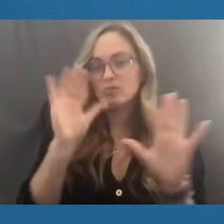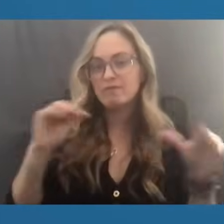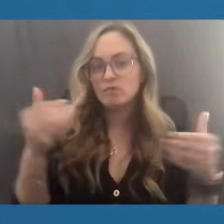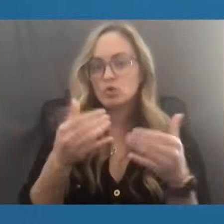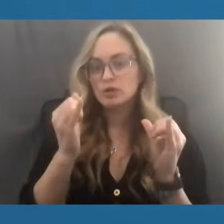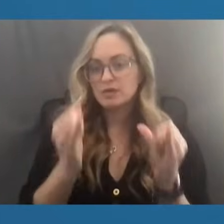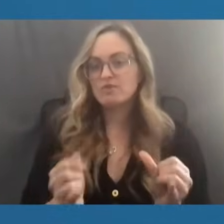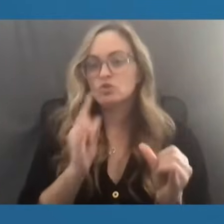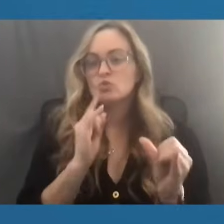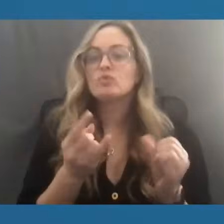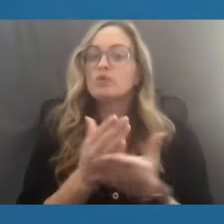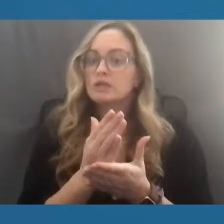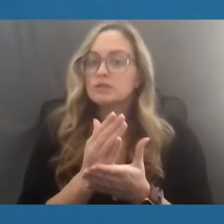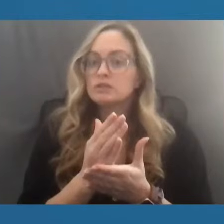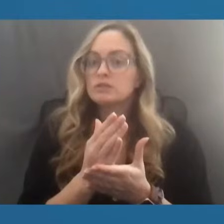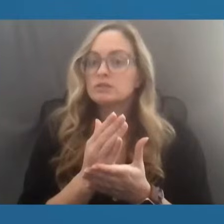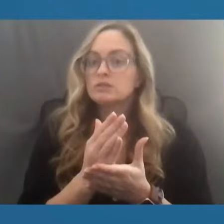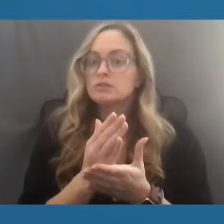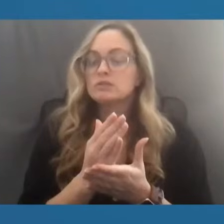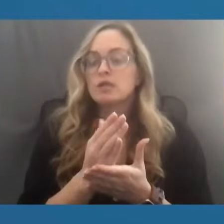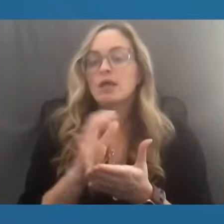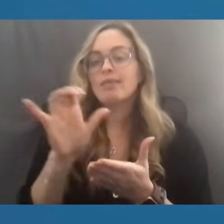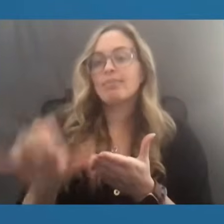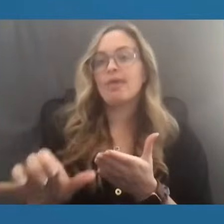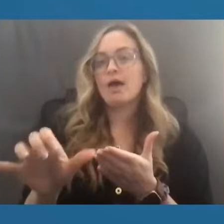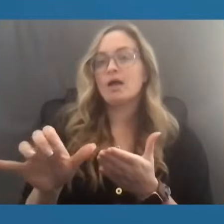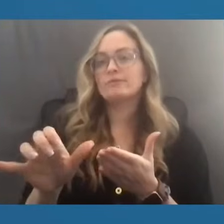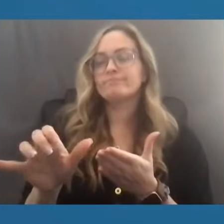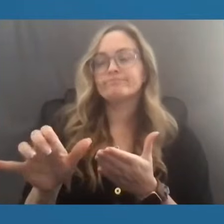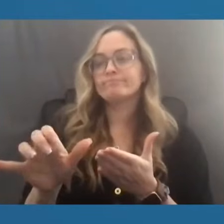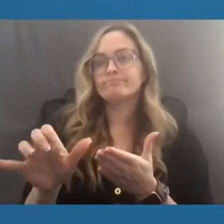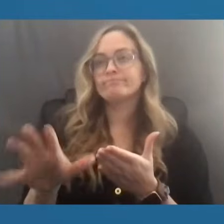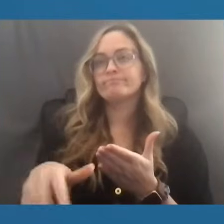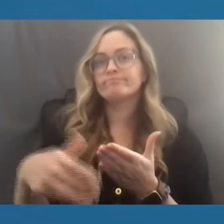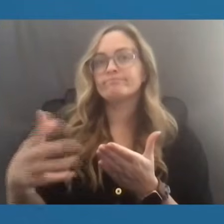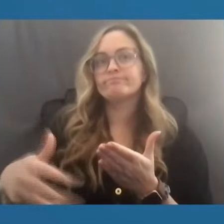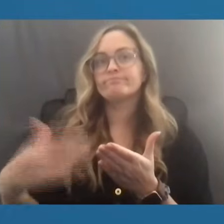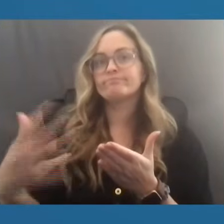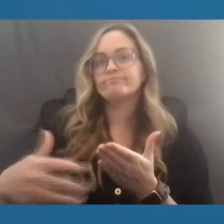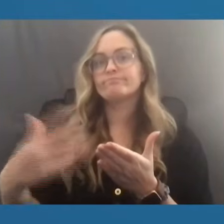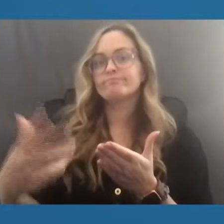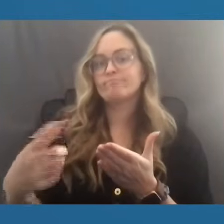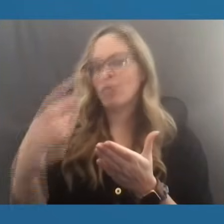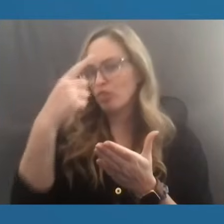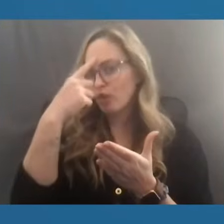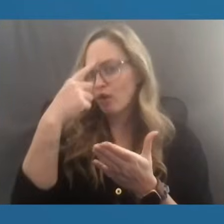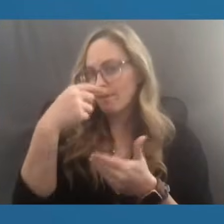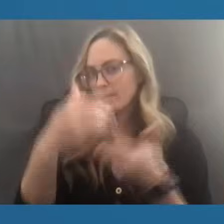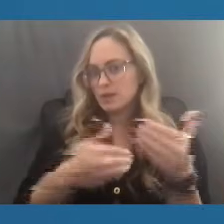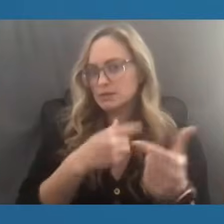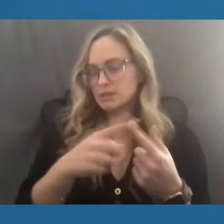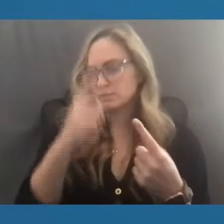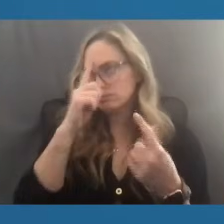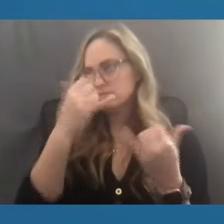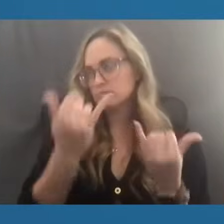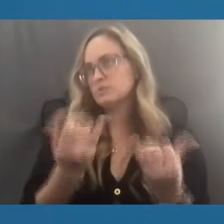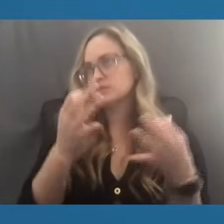rights. And it is that confluence of thought that brought me to where I am